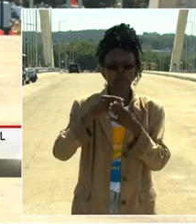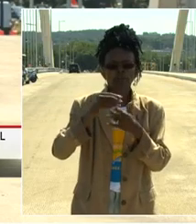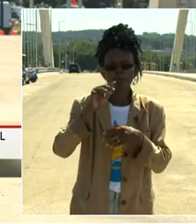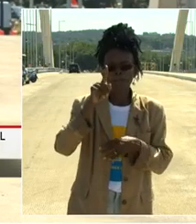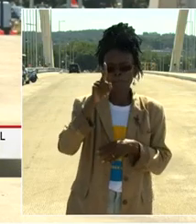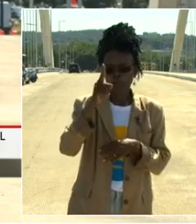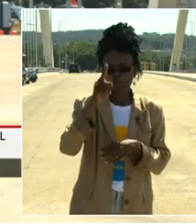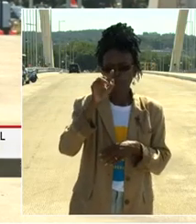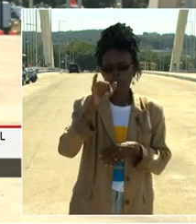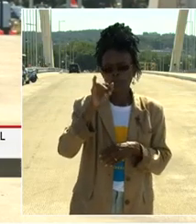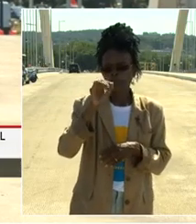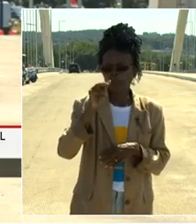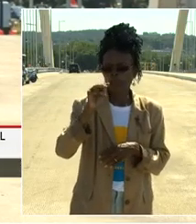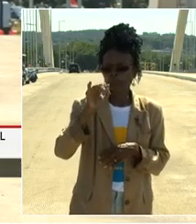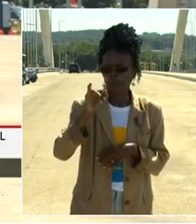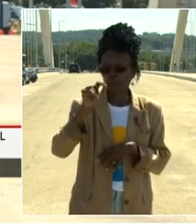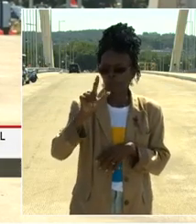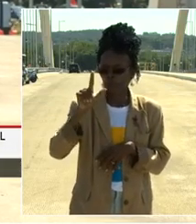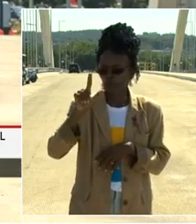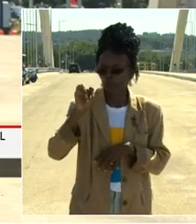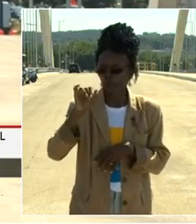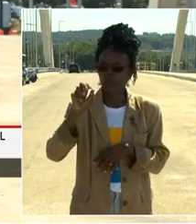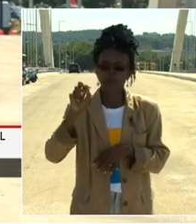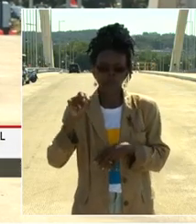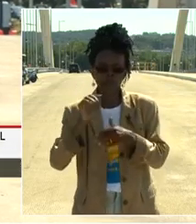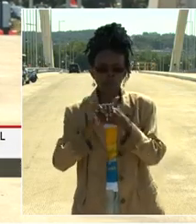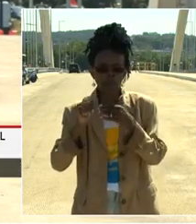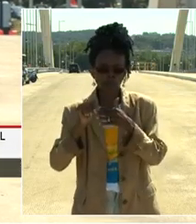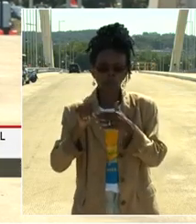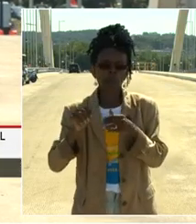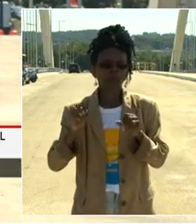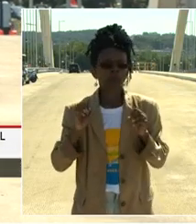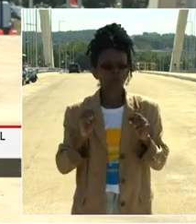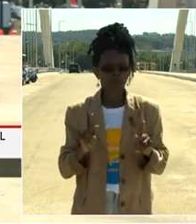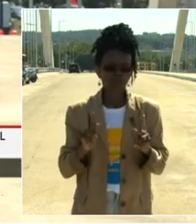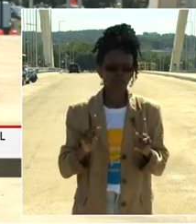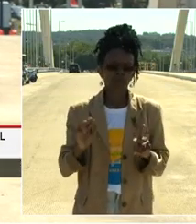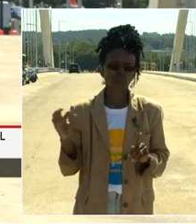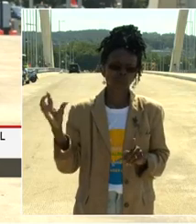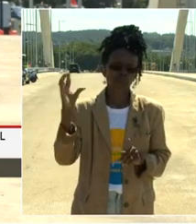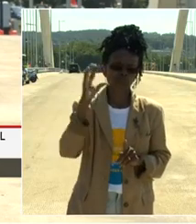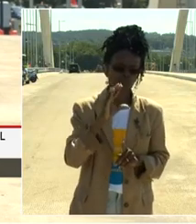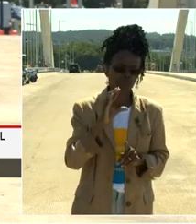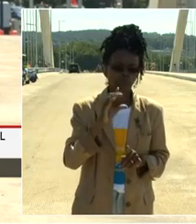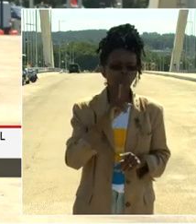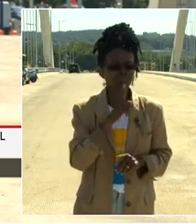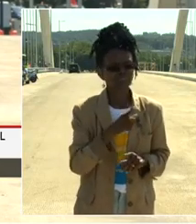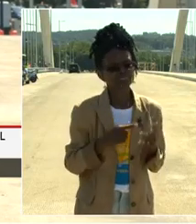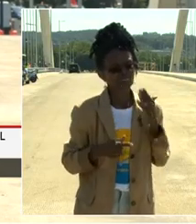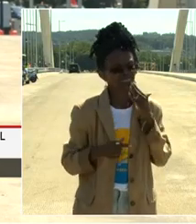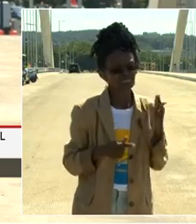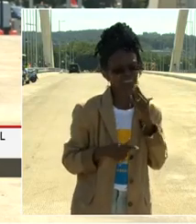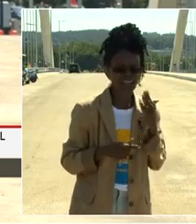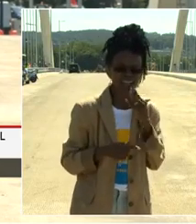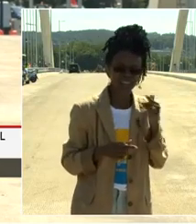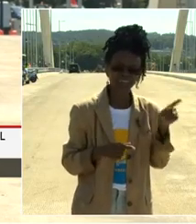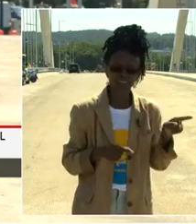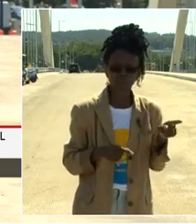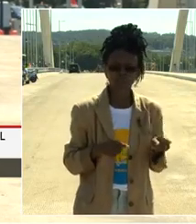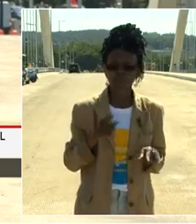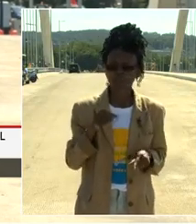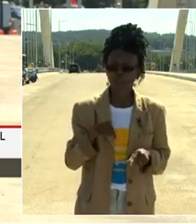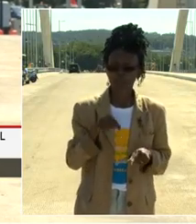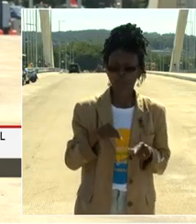would be proud of. Finally, I'll say for us, the symbolism of this bridge, not just